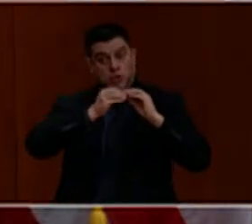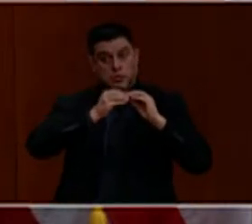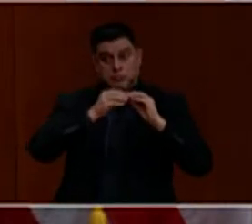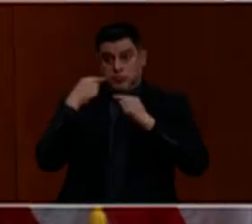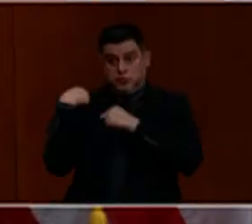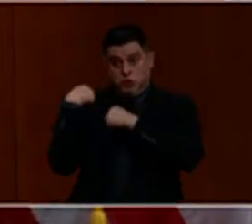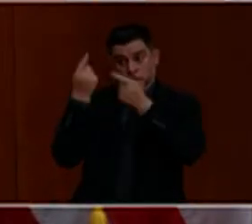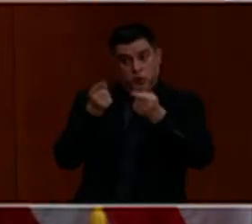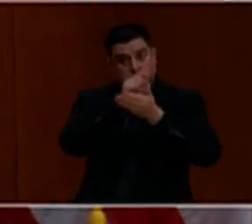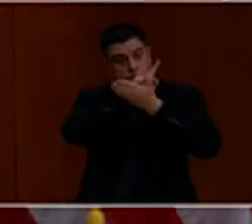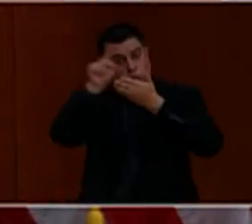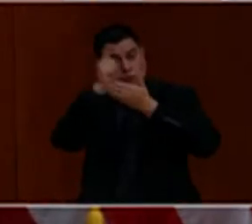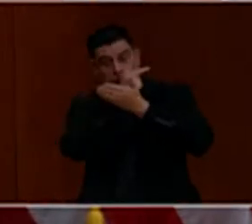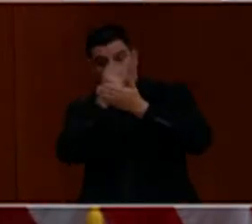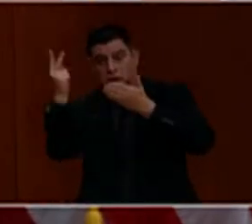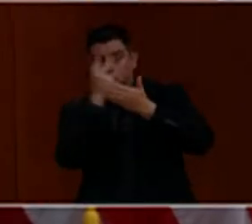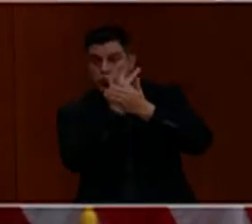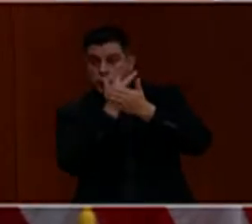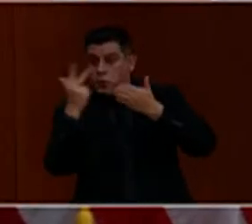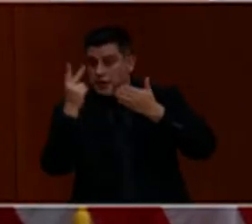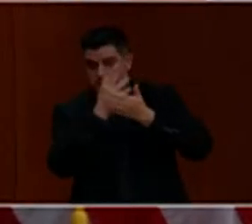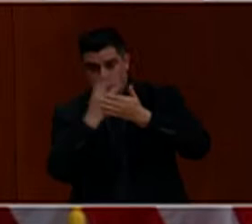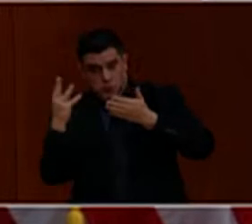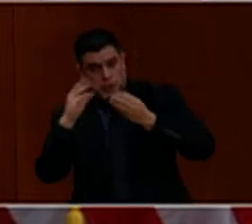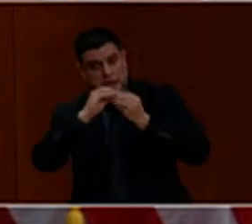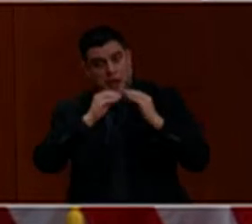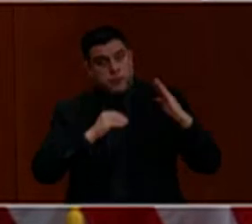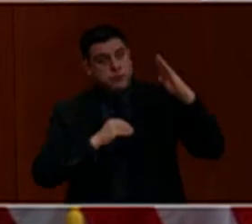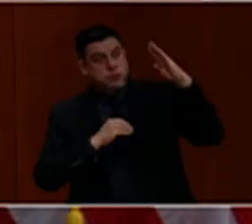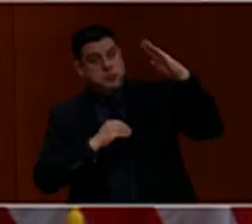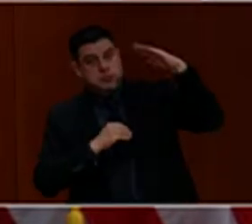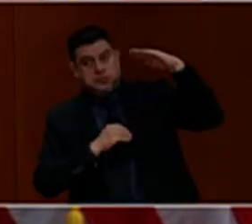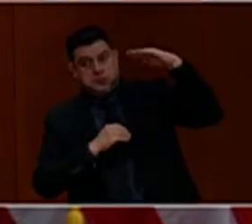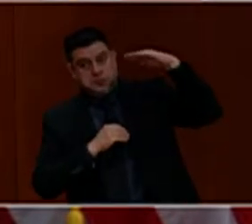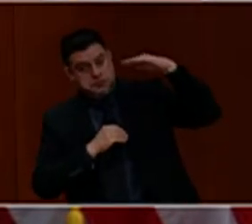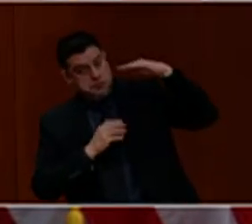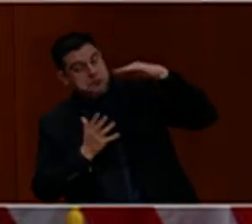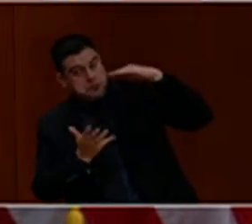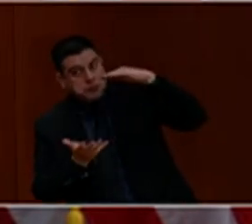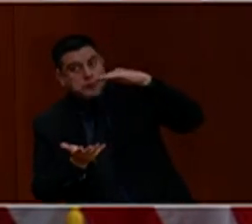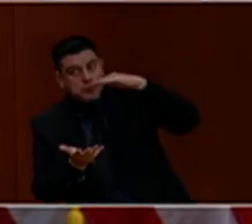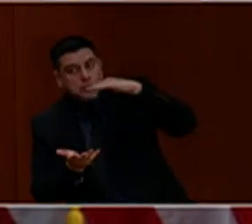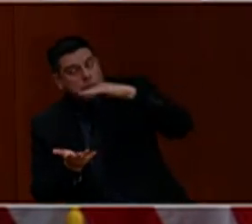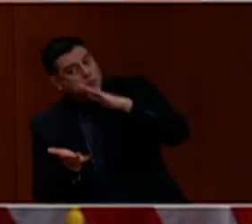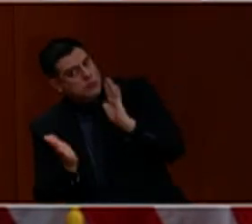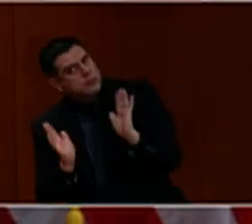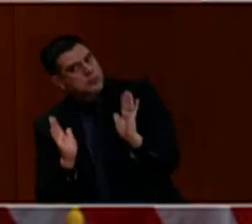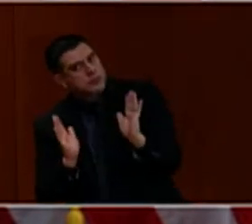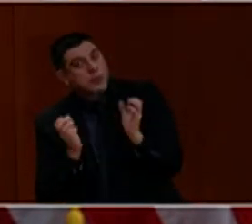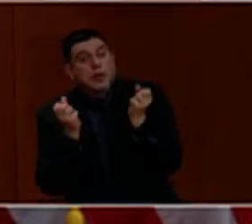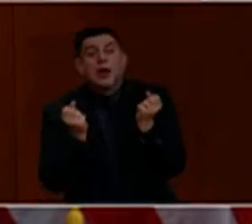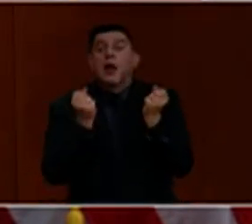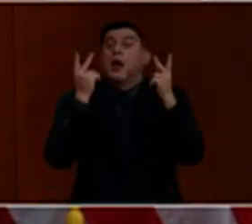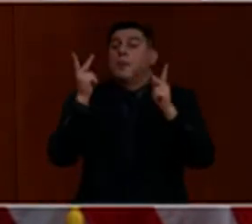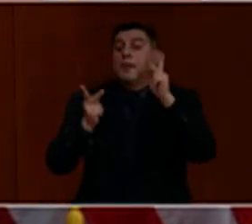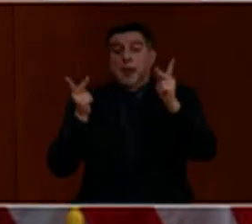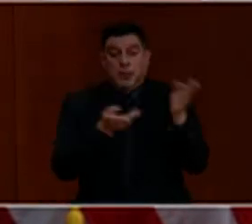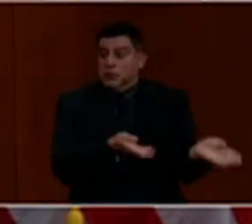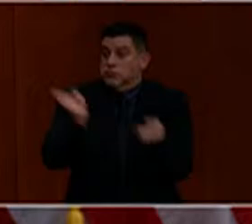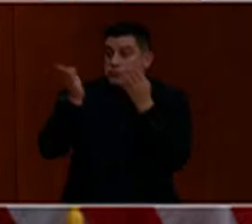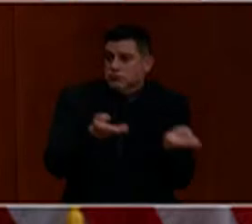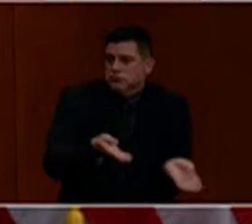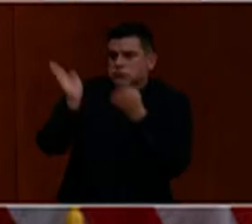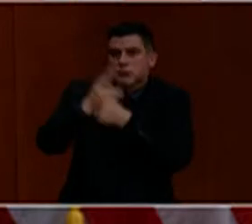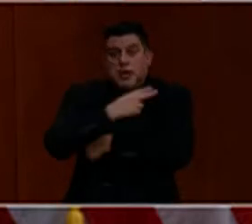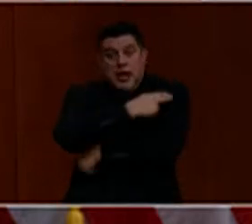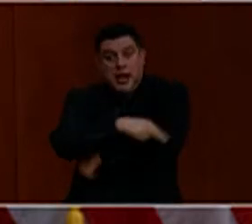mentioned, the COVID positive hospitals census has been declining for about the last 3 weeks, consistent with what we've